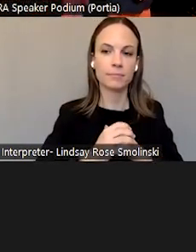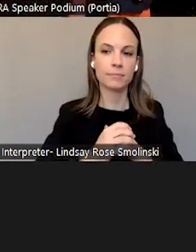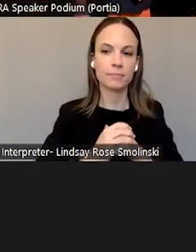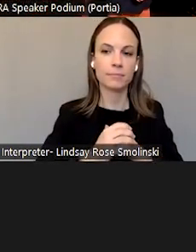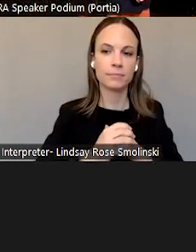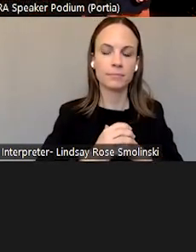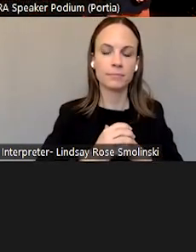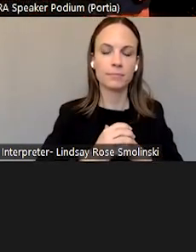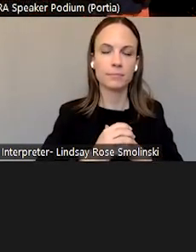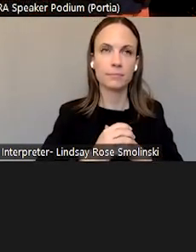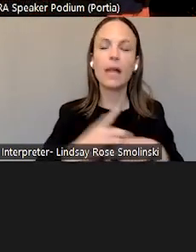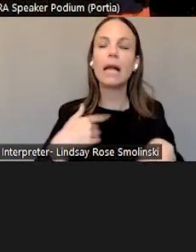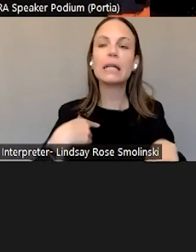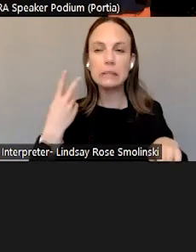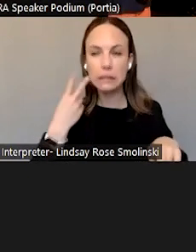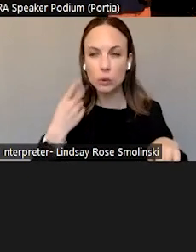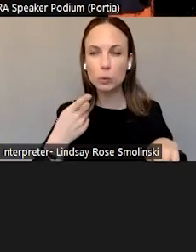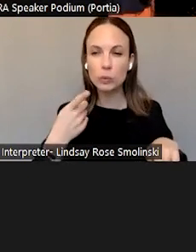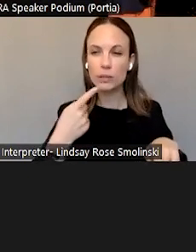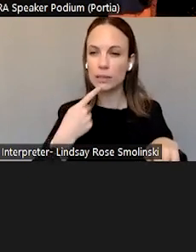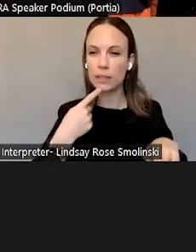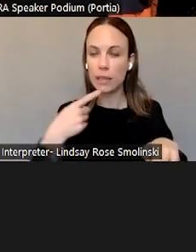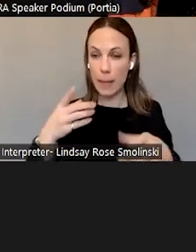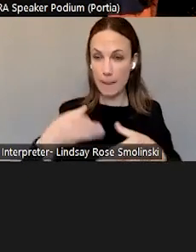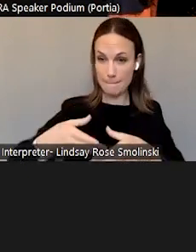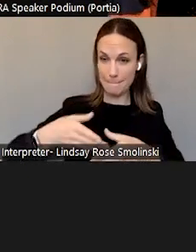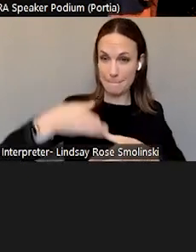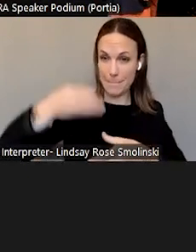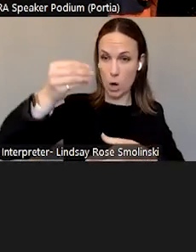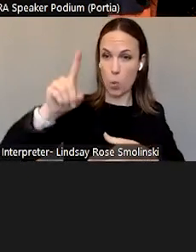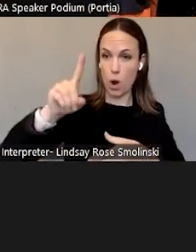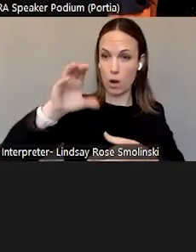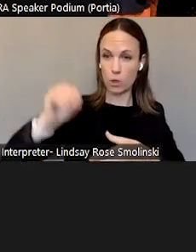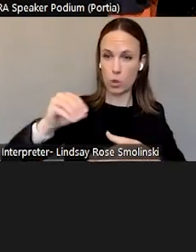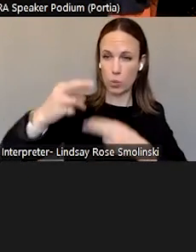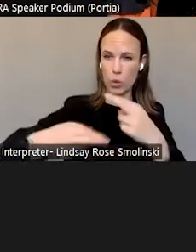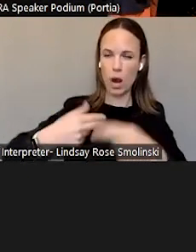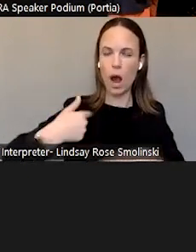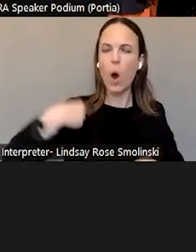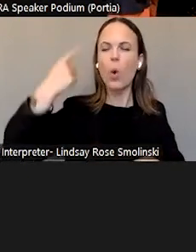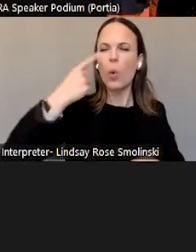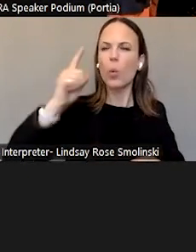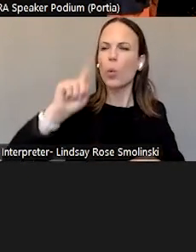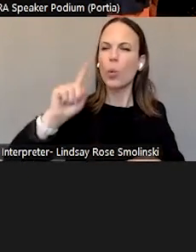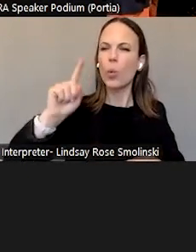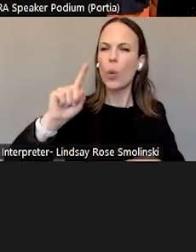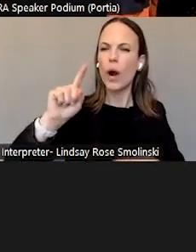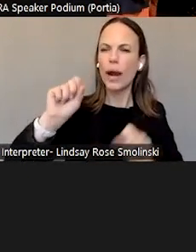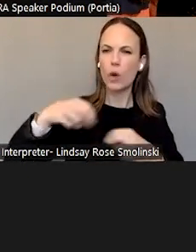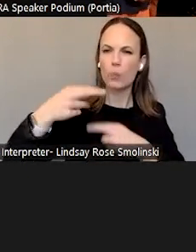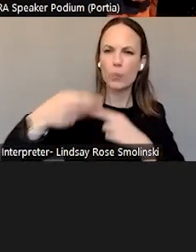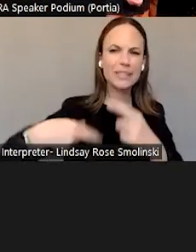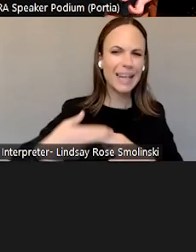Hi, thanks. I see that you say your pouches are 100% recyclable. I was wondering where they can be recycled.